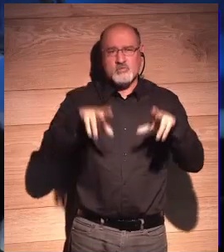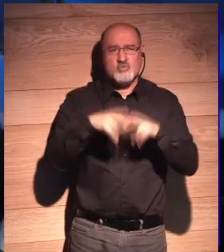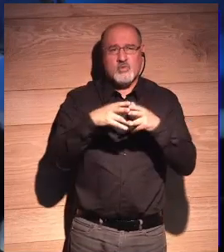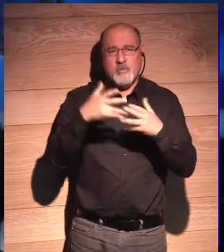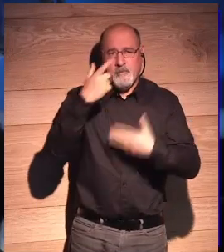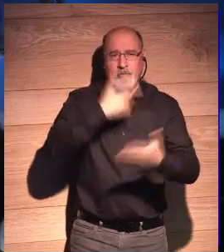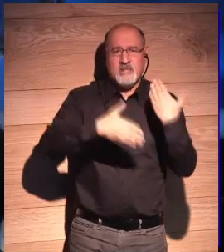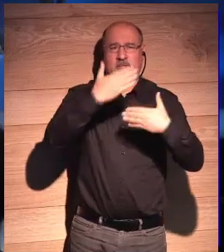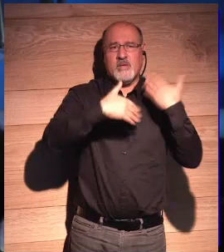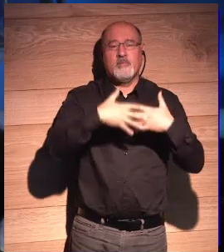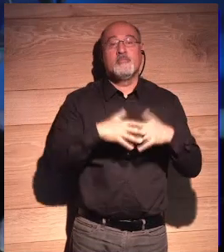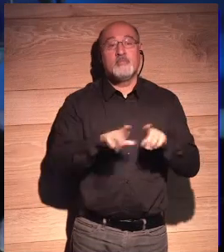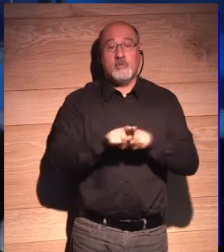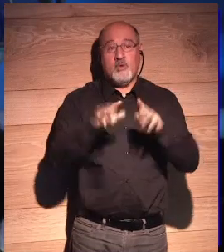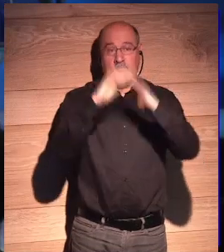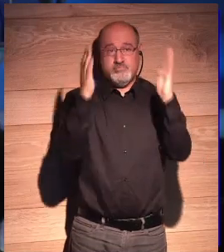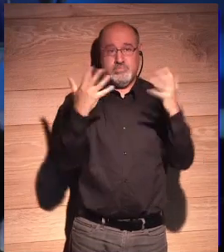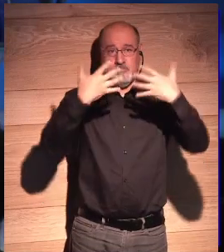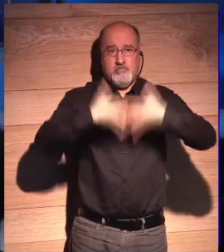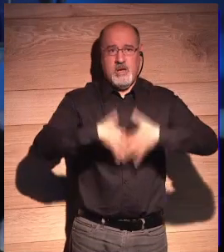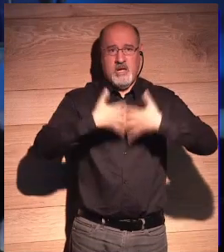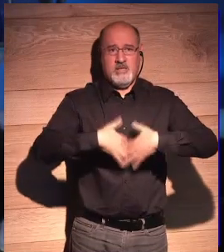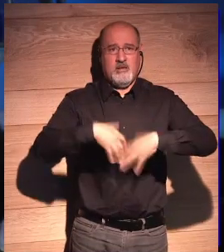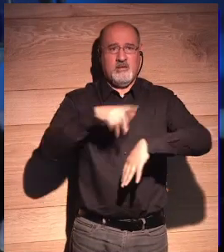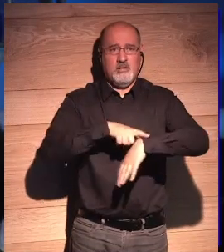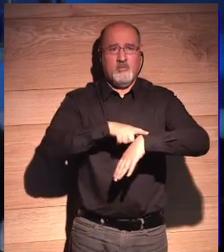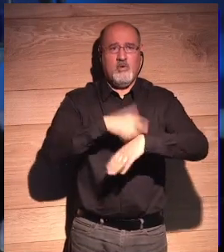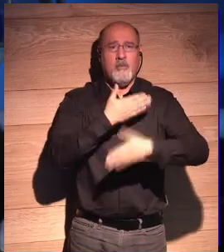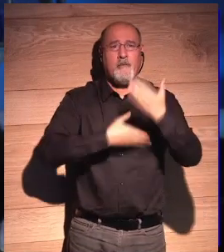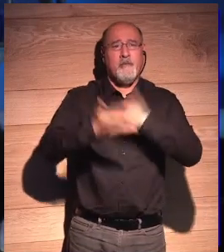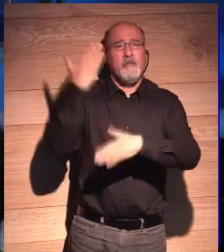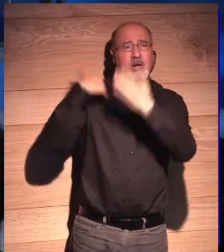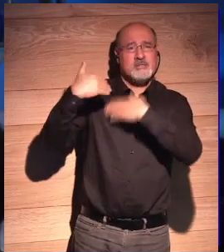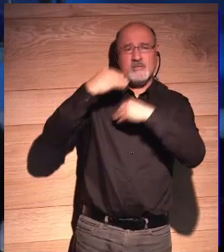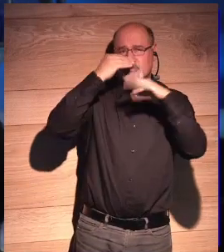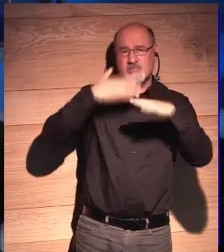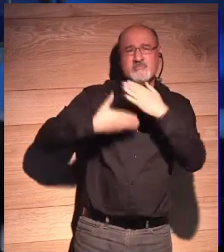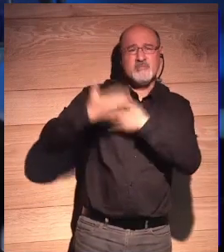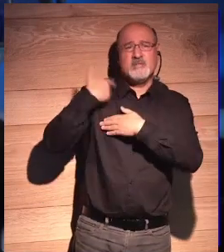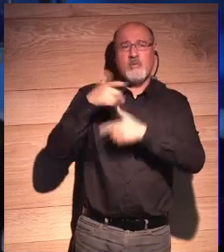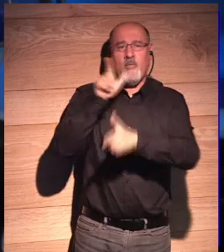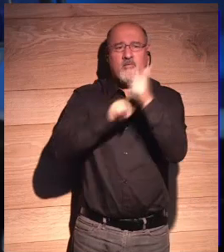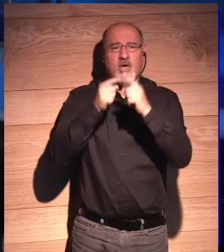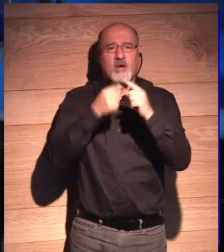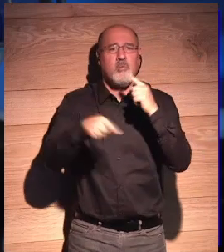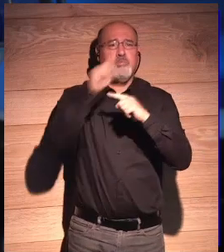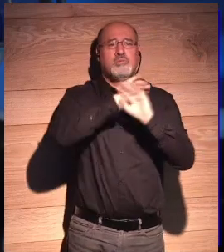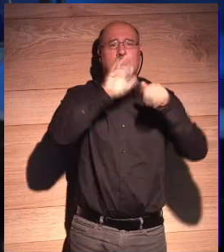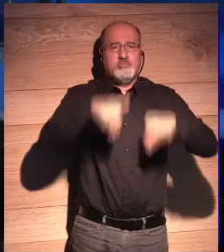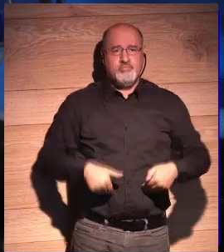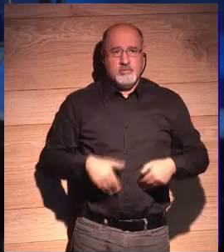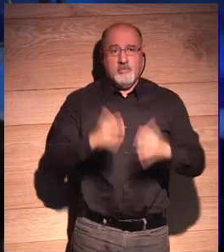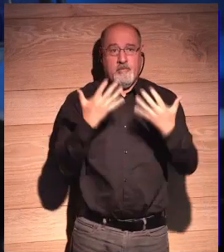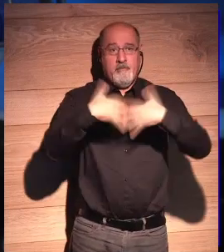nostalgia. Maybe the time machine is the only legitimate way of traveling to the past. It's literally